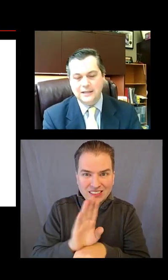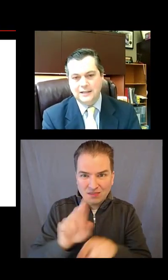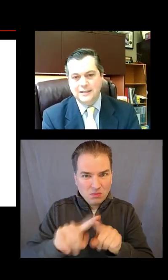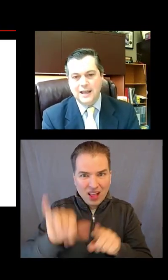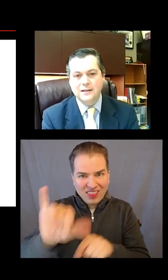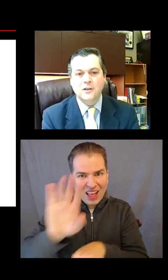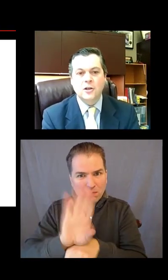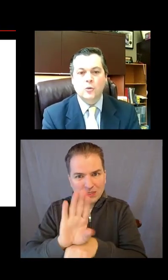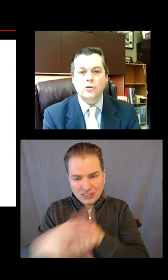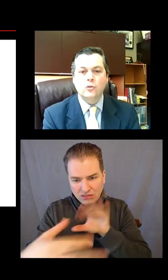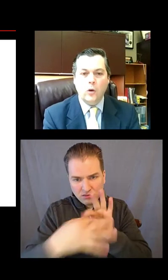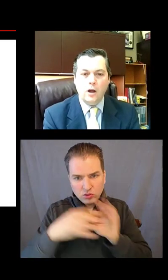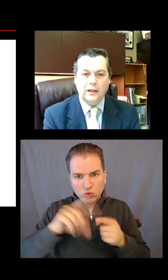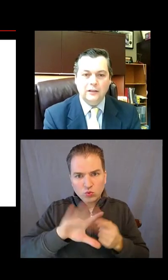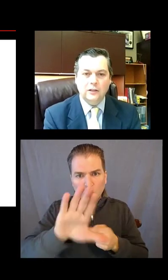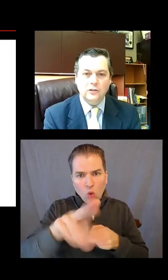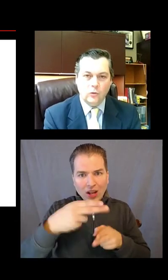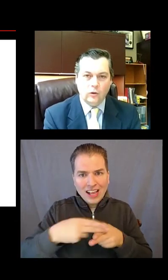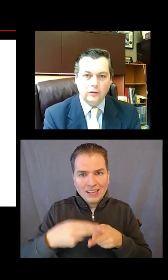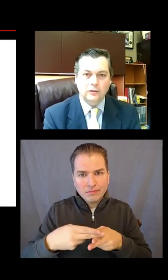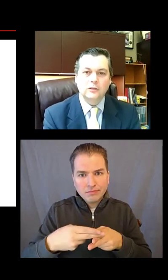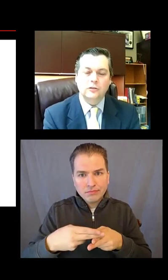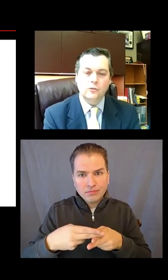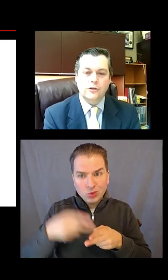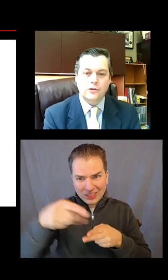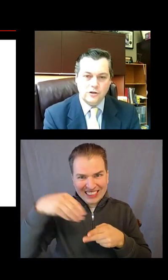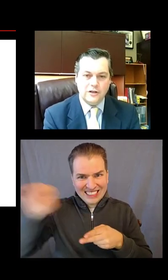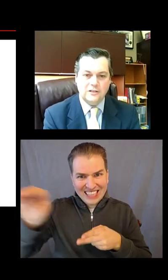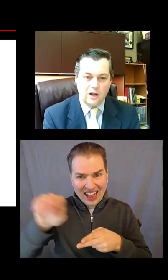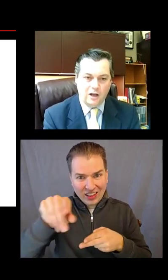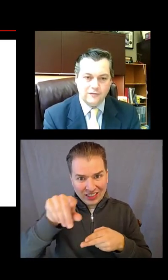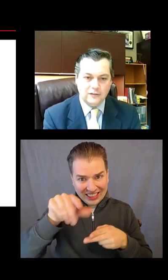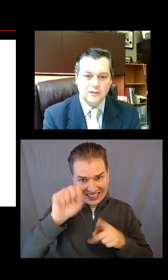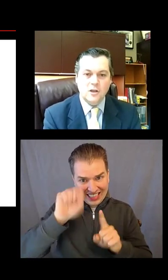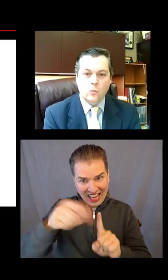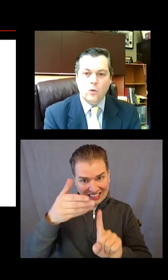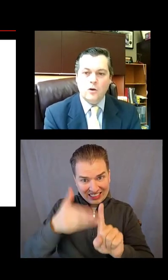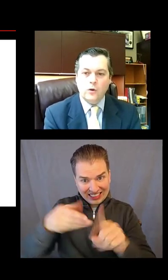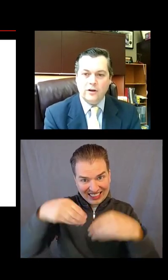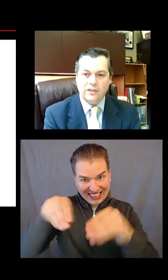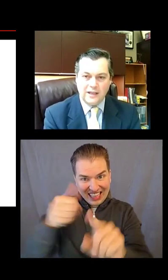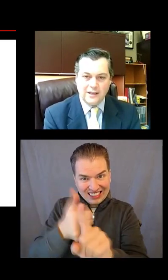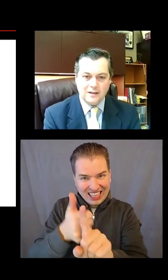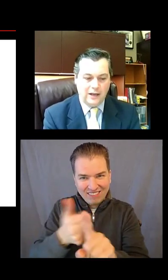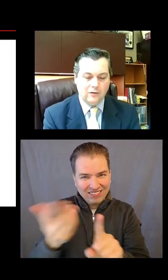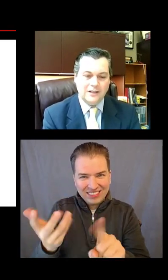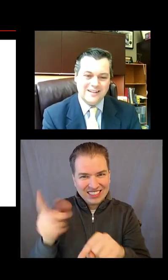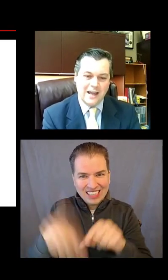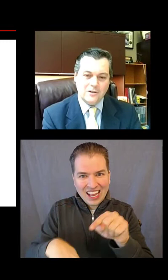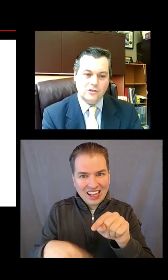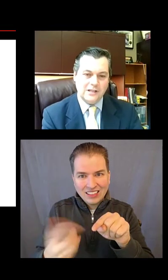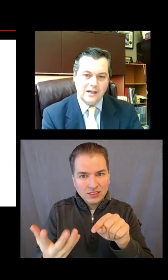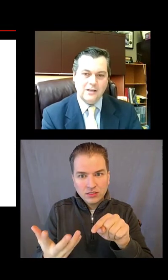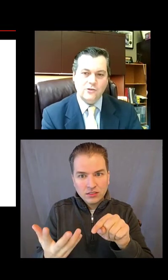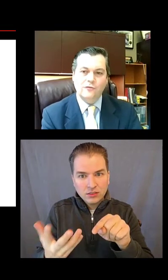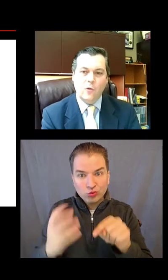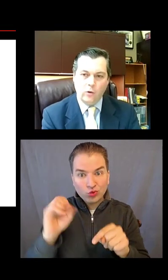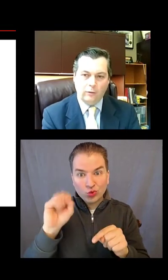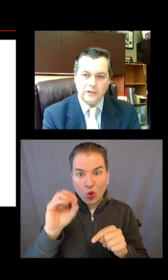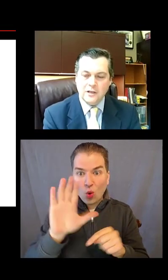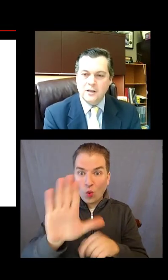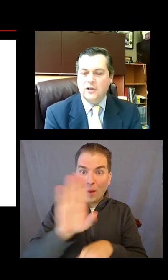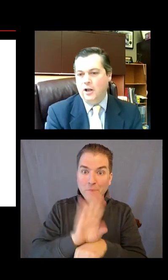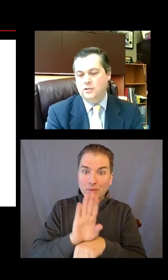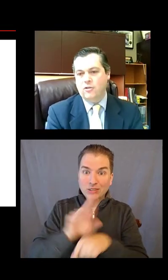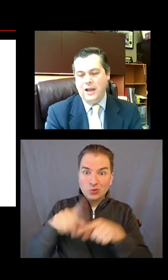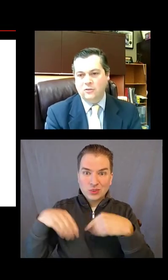planning? Again, as I said, when you walk in the door to an attorney's office, what we're thinking about is not just getting you